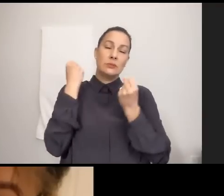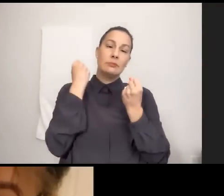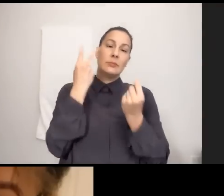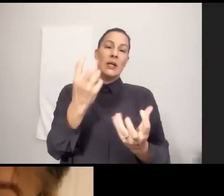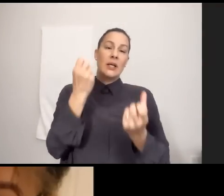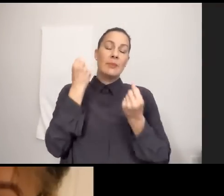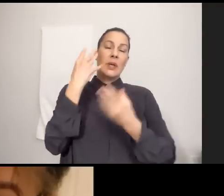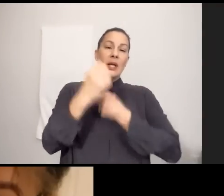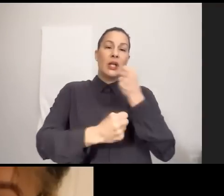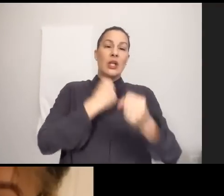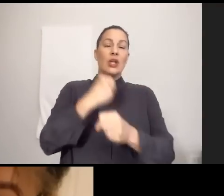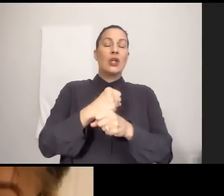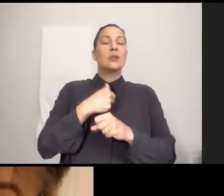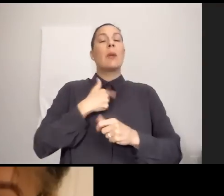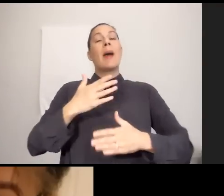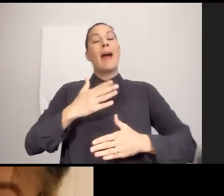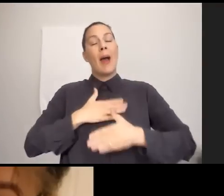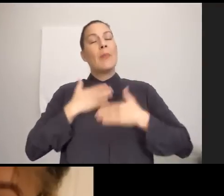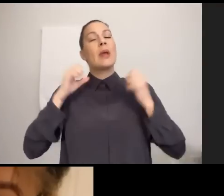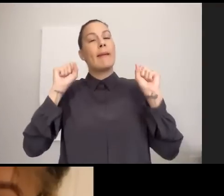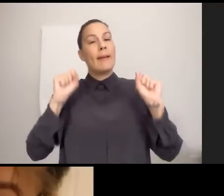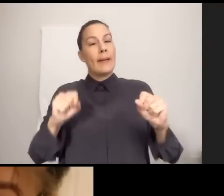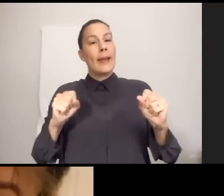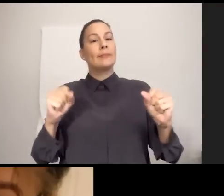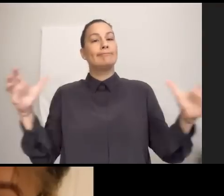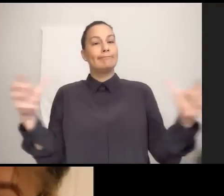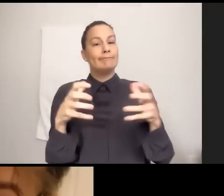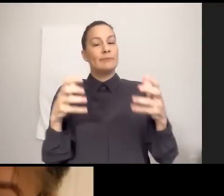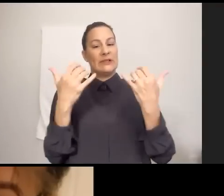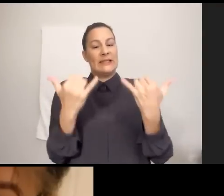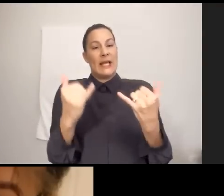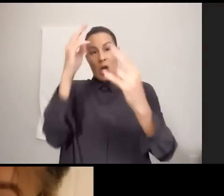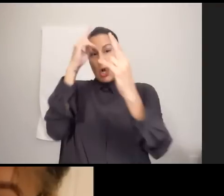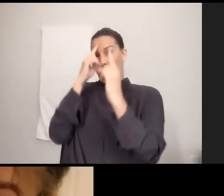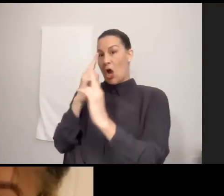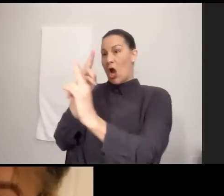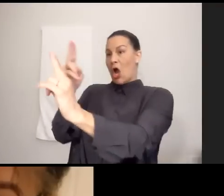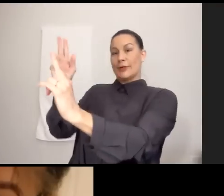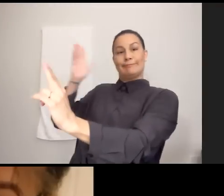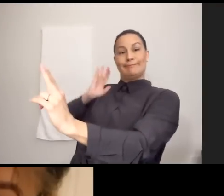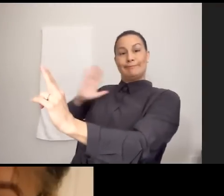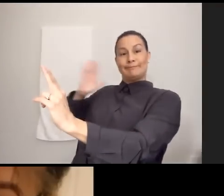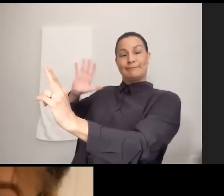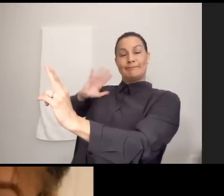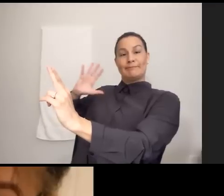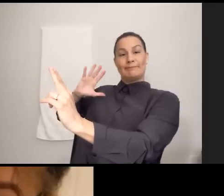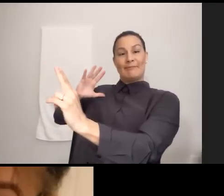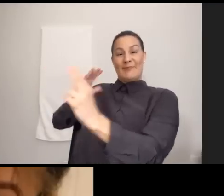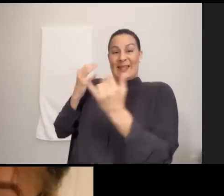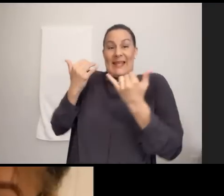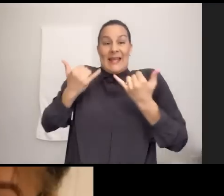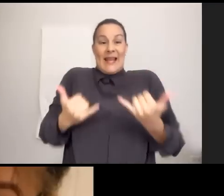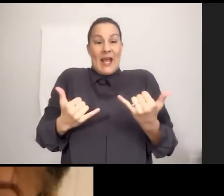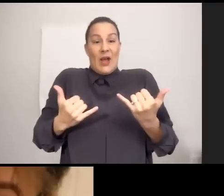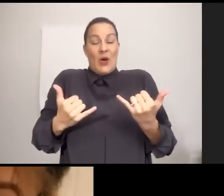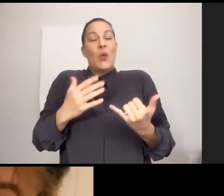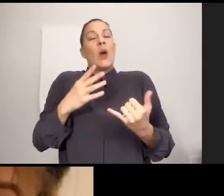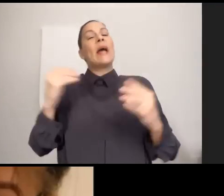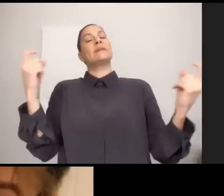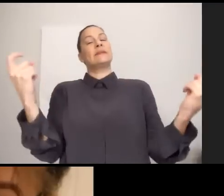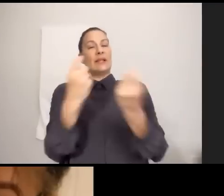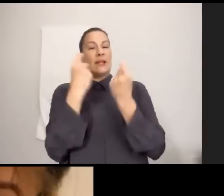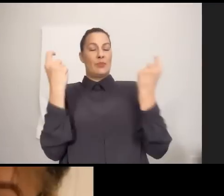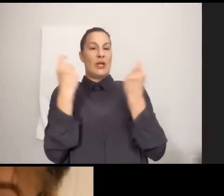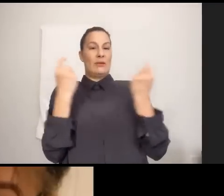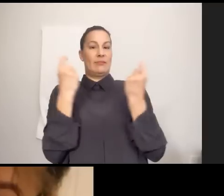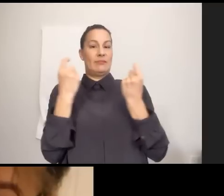able to share space today to honor our elders, our whore mothers, and to celebrate however we can, because we